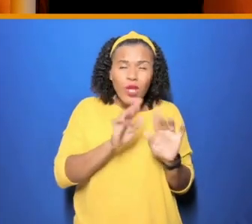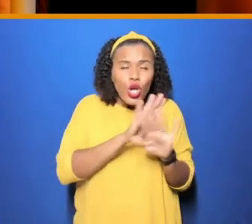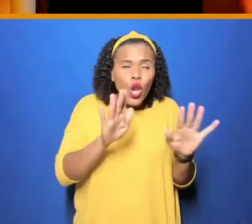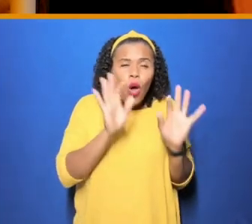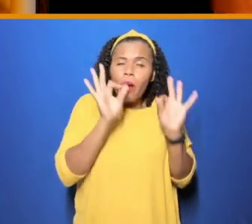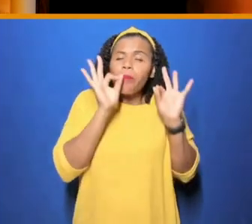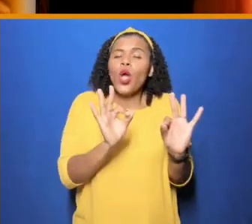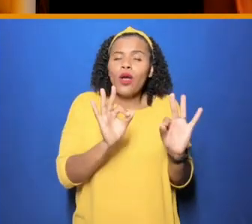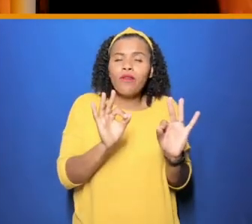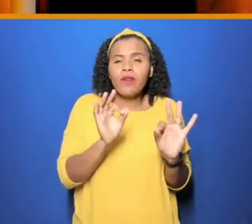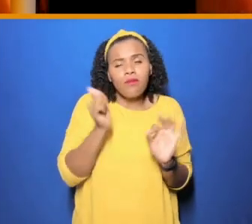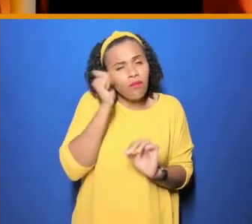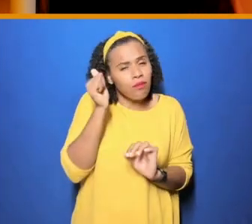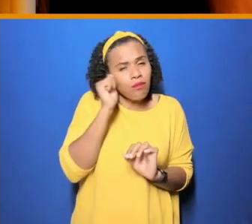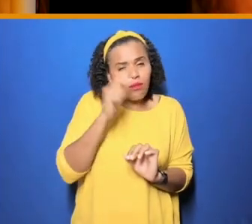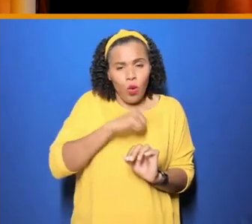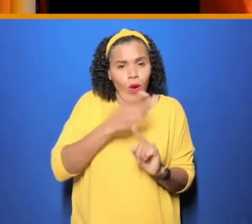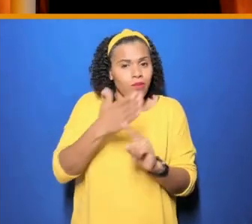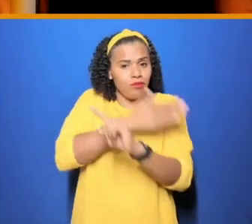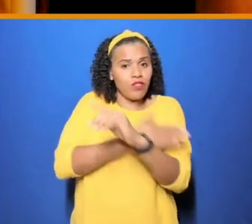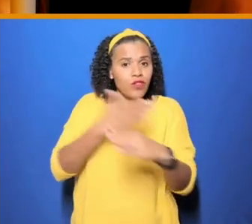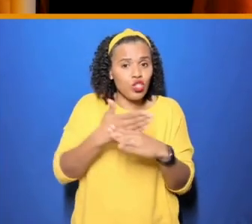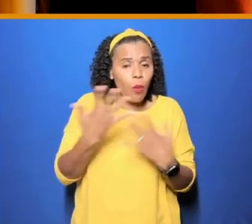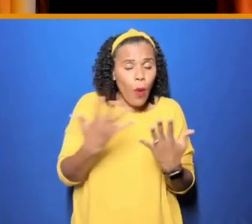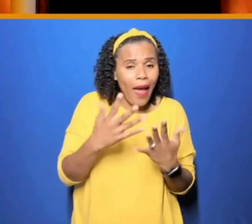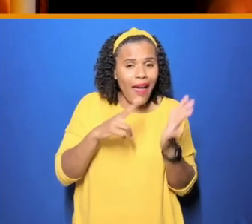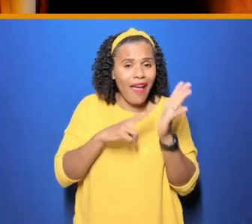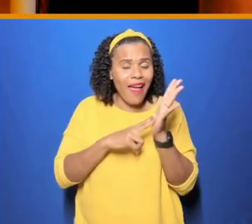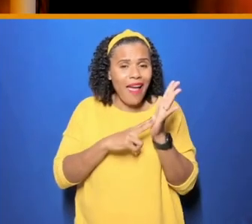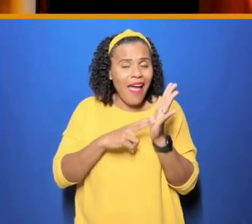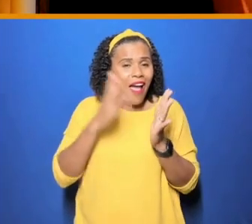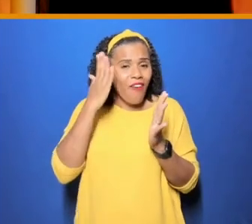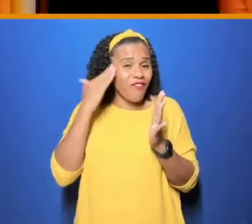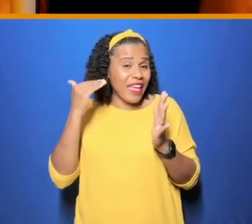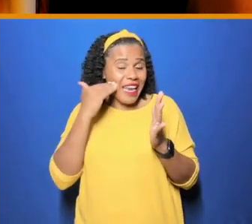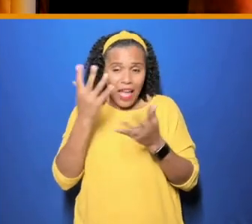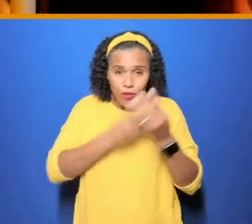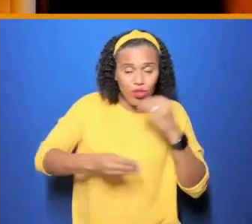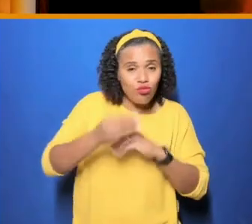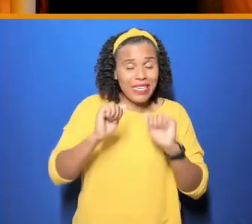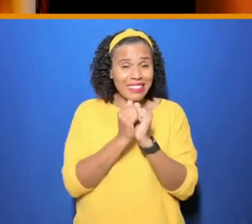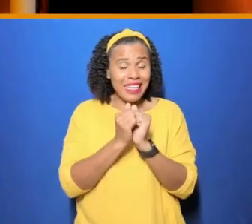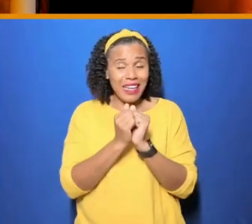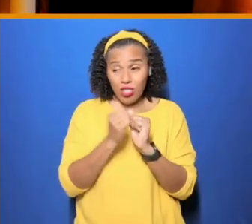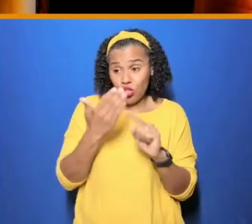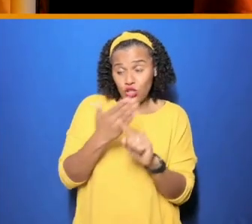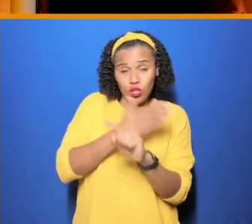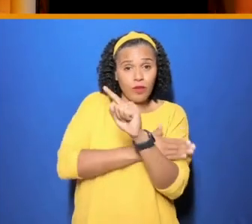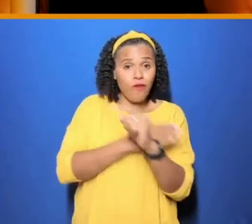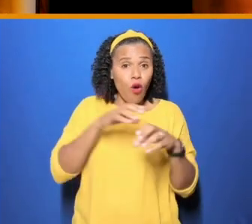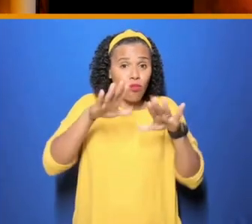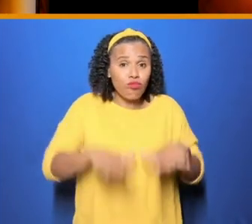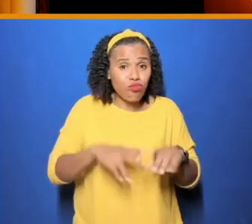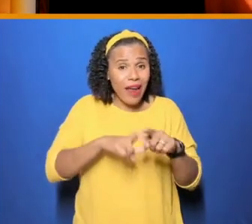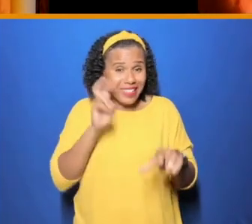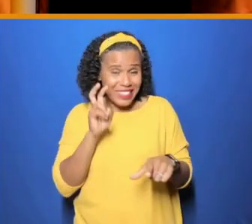that. My last job was on the Vietnam trade deal with the EU before Brexit. And despite the fact that we managed